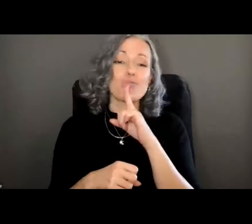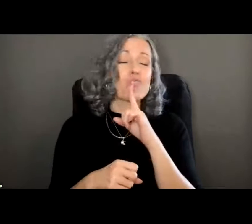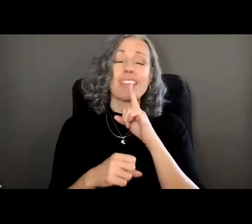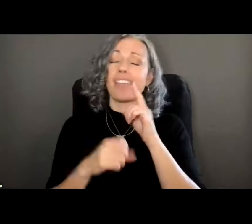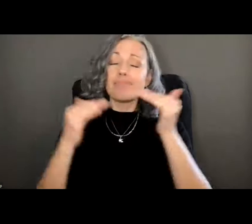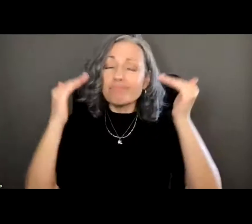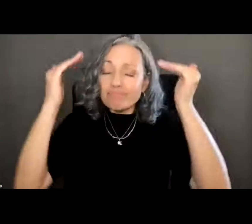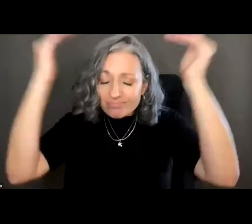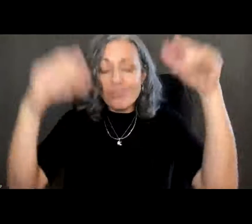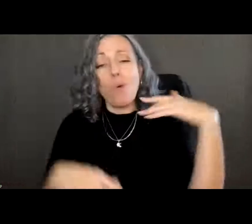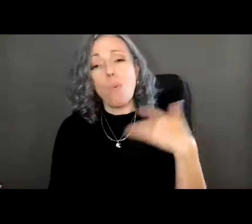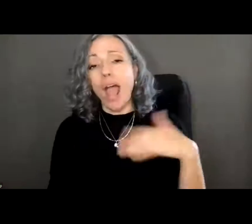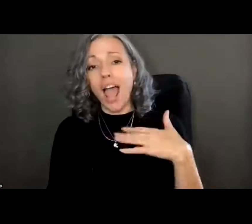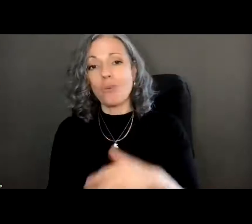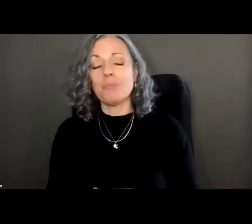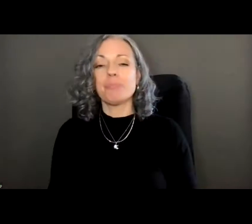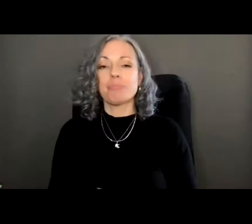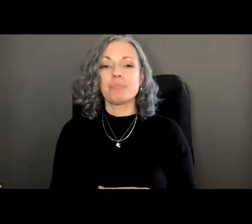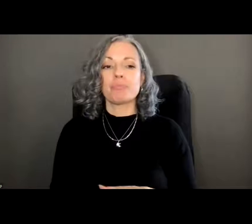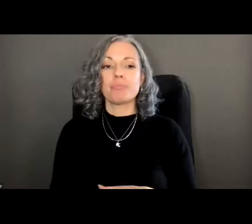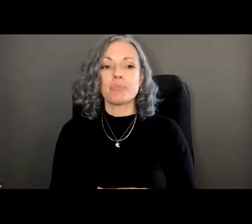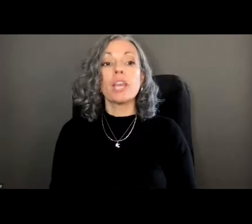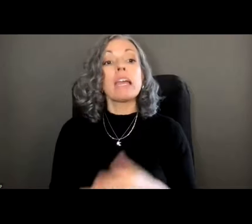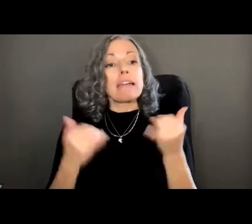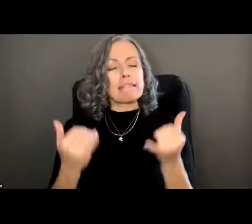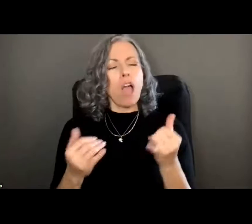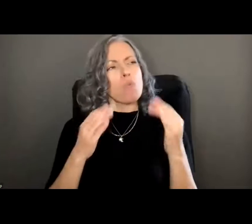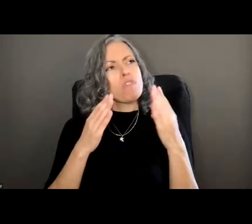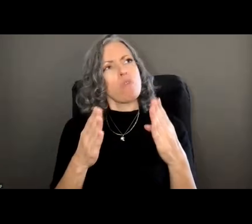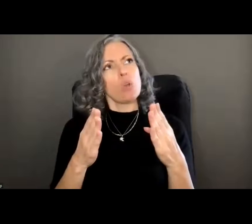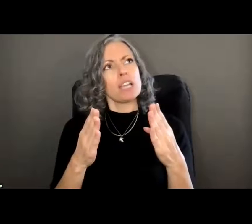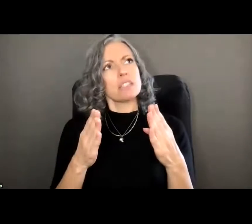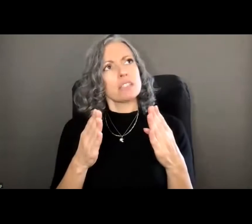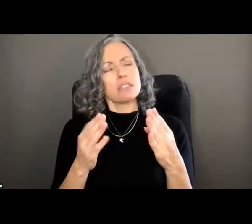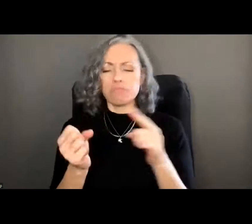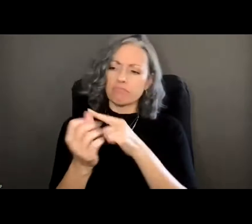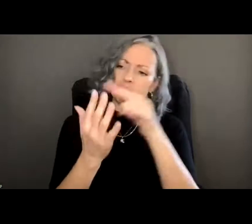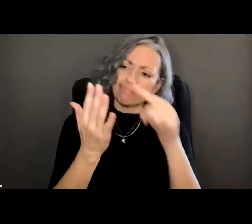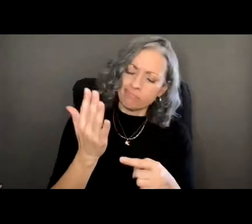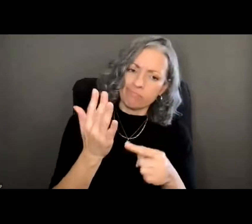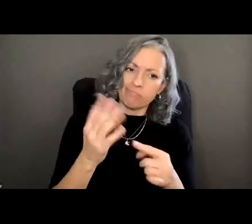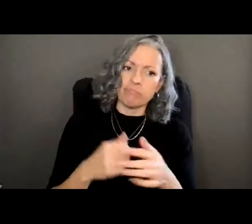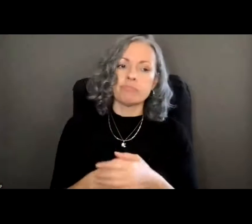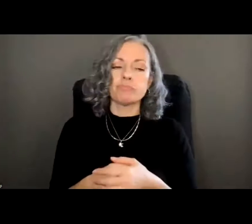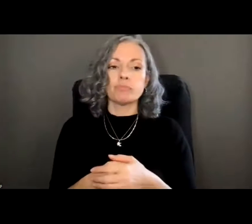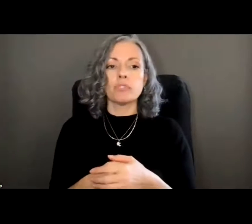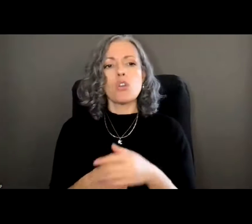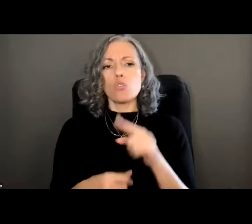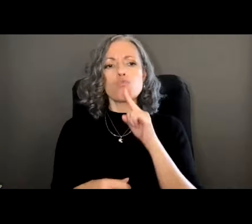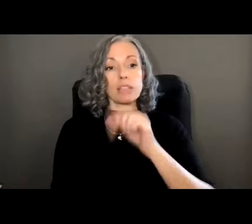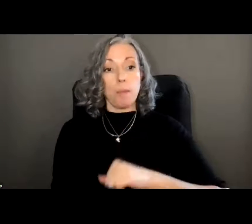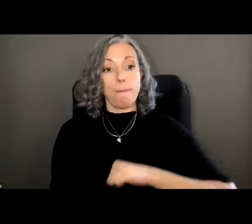far-reaching. A couple of things that I just want to point out, hopefully they will come up today, but very proud